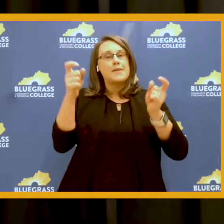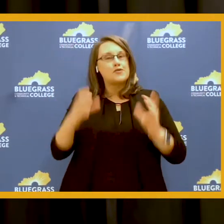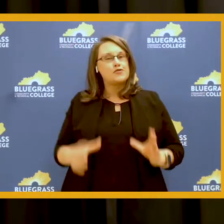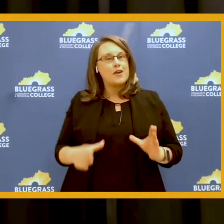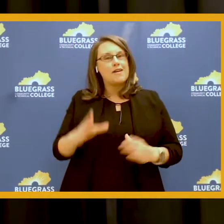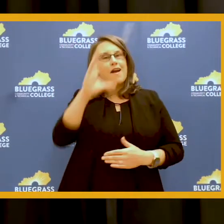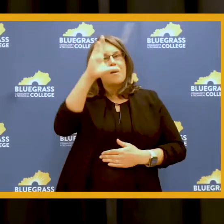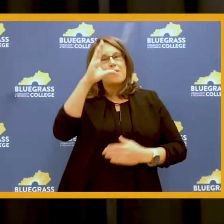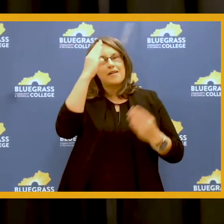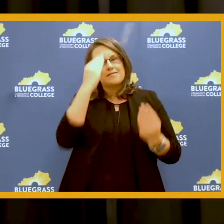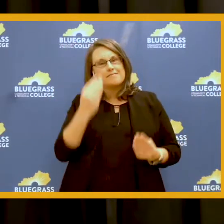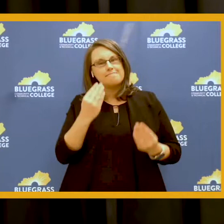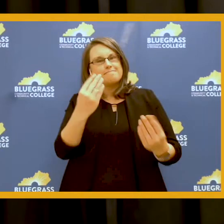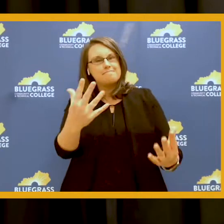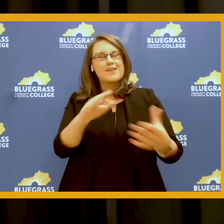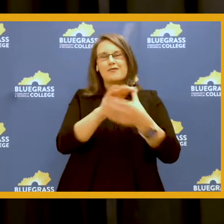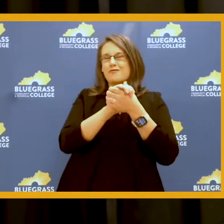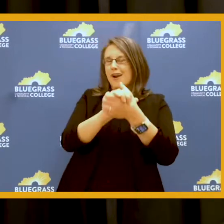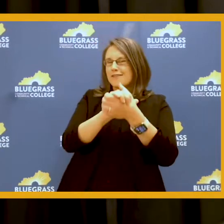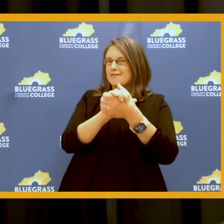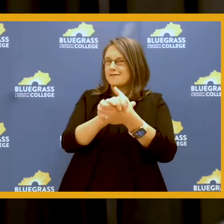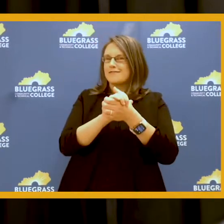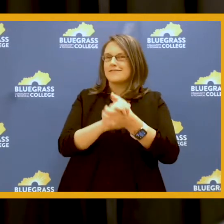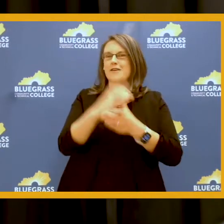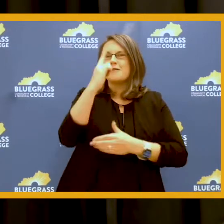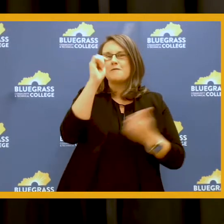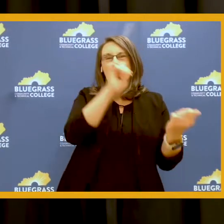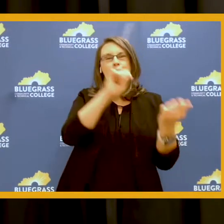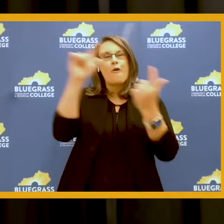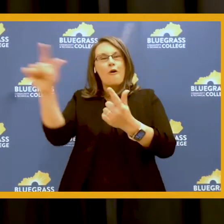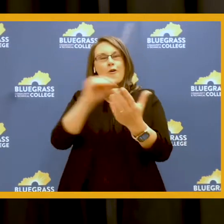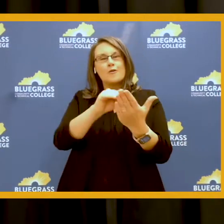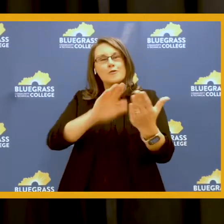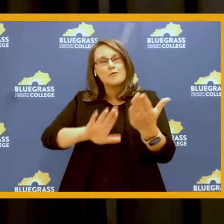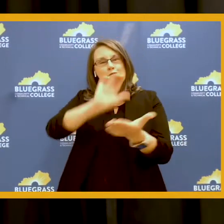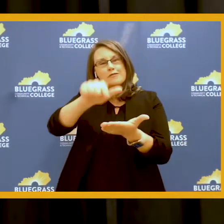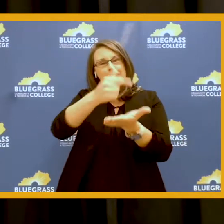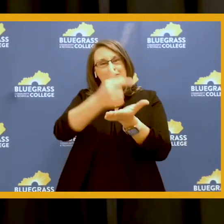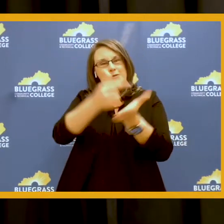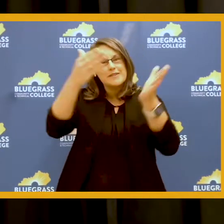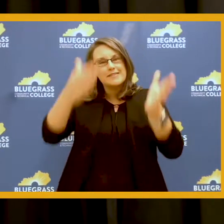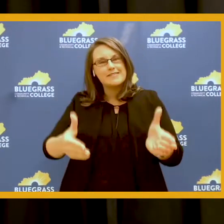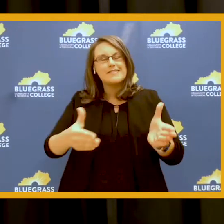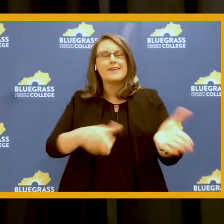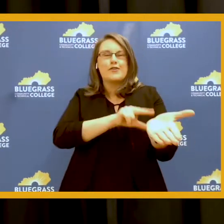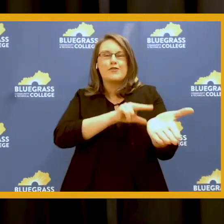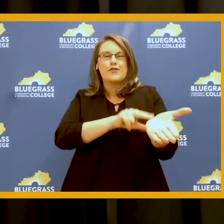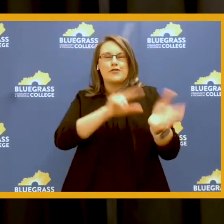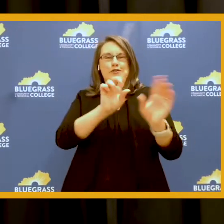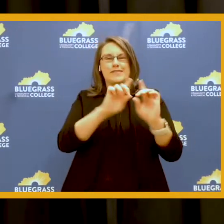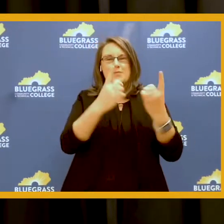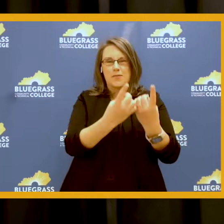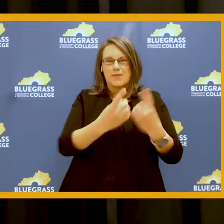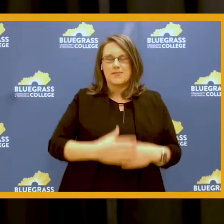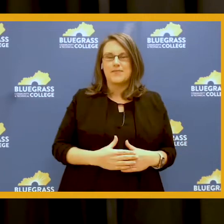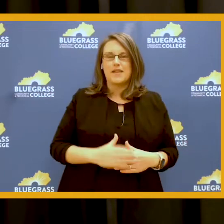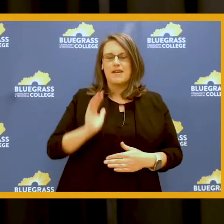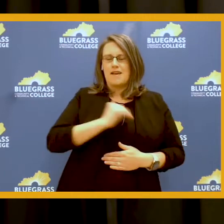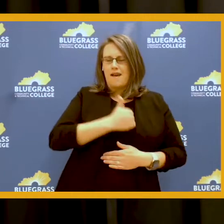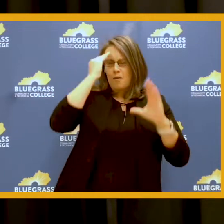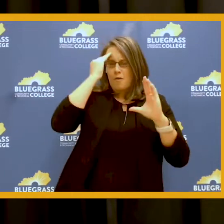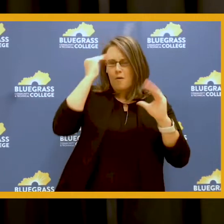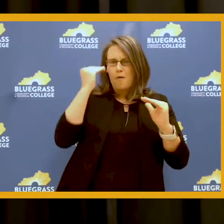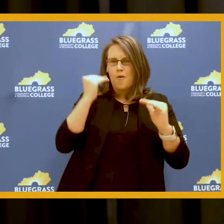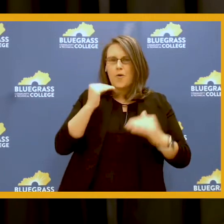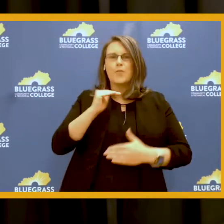sincere congratulations to the BCTC graduates in the nursing division. Our hope is that